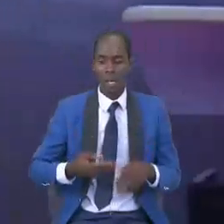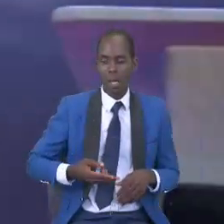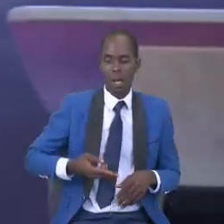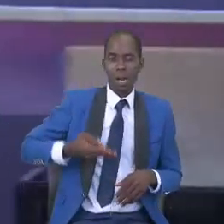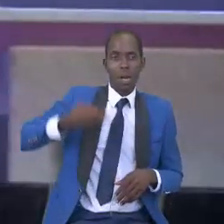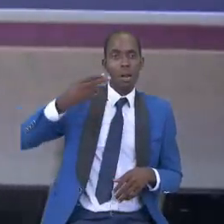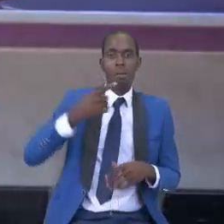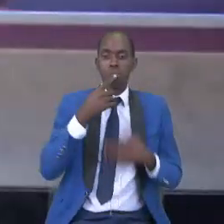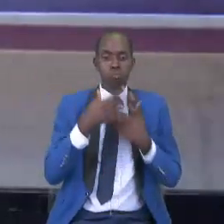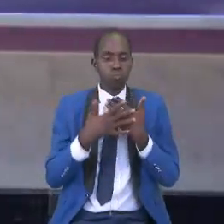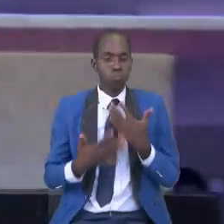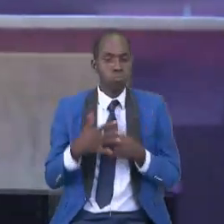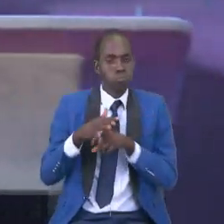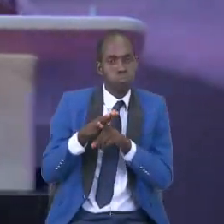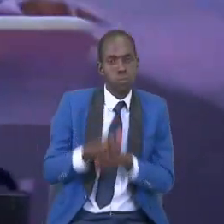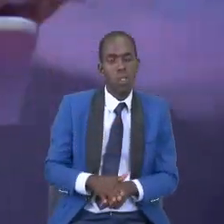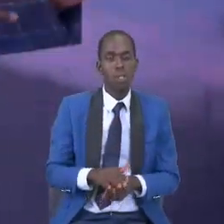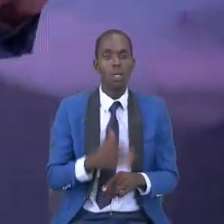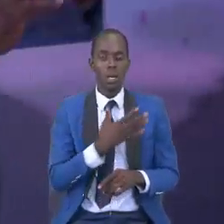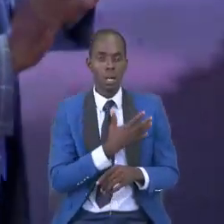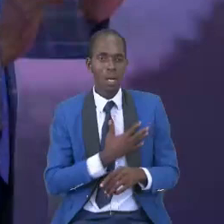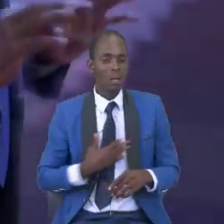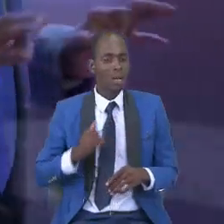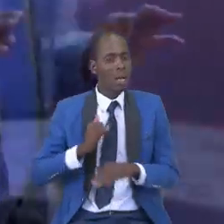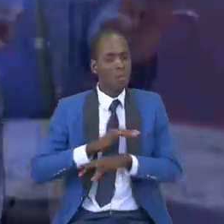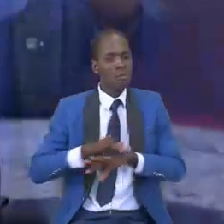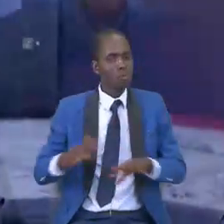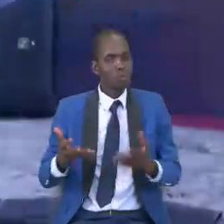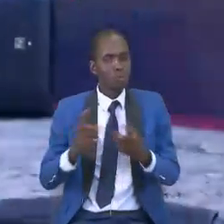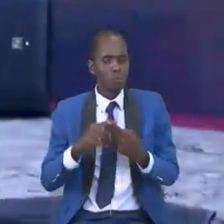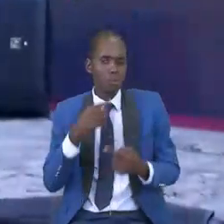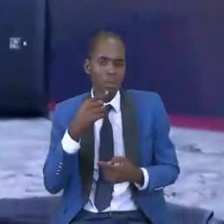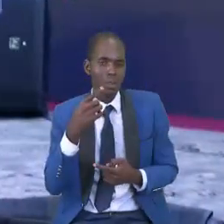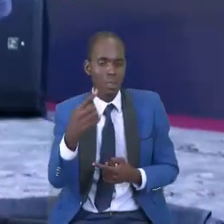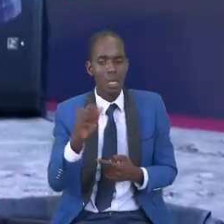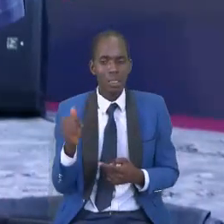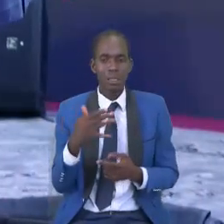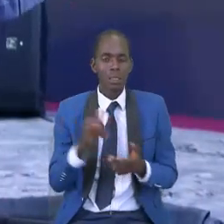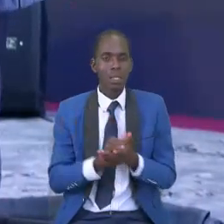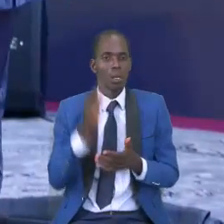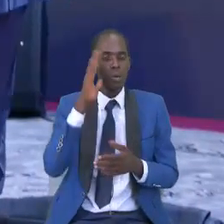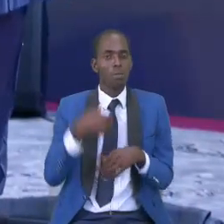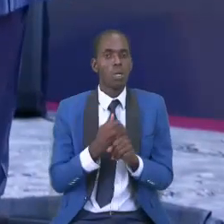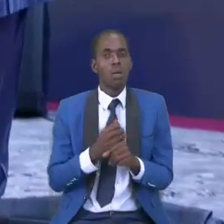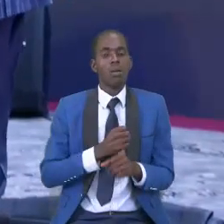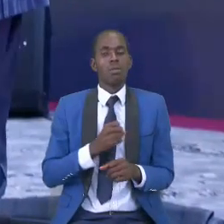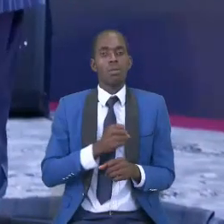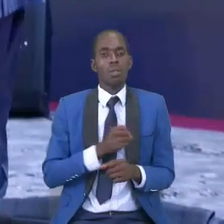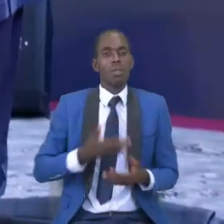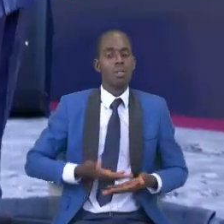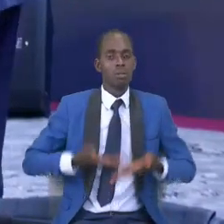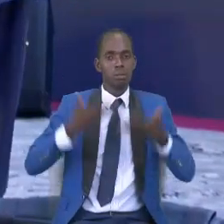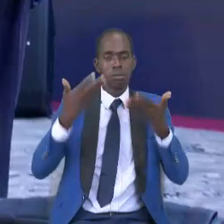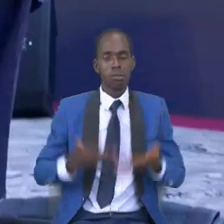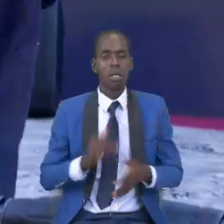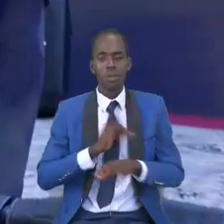they have all this blood pressure. I don't want to tell them anything that will jolt them, anything that will